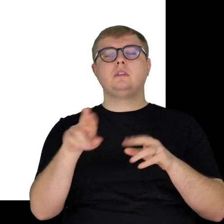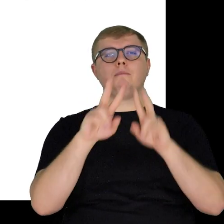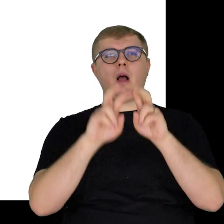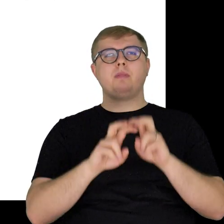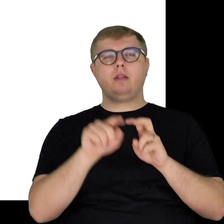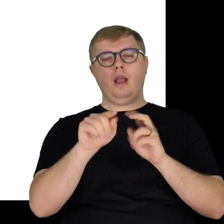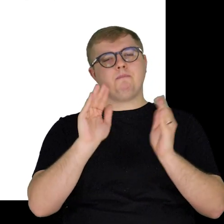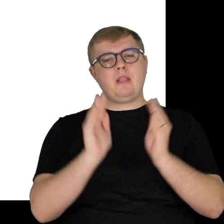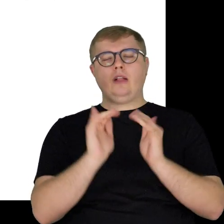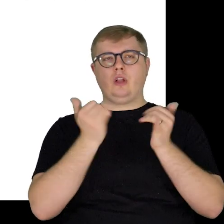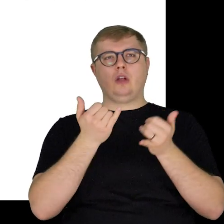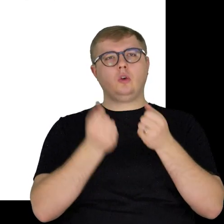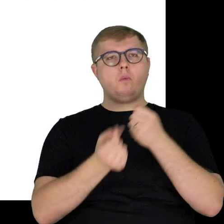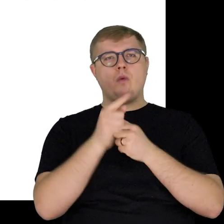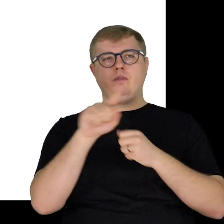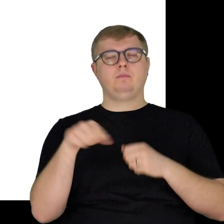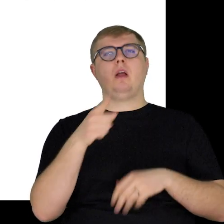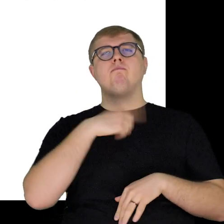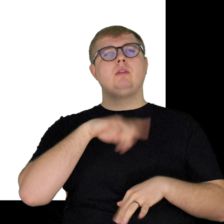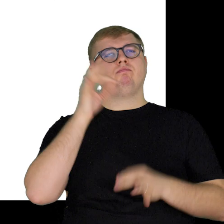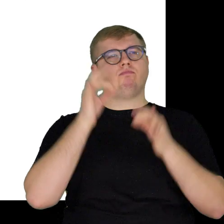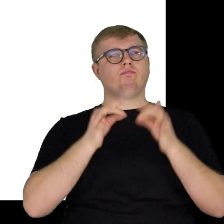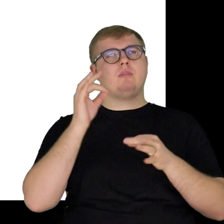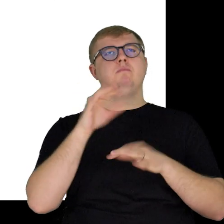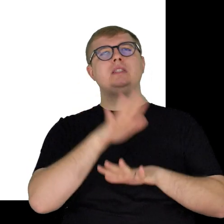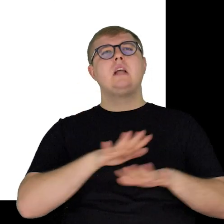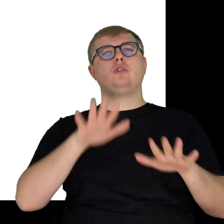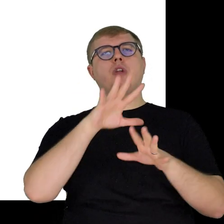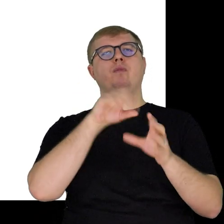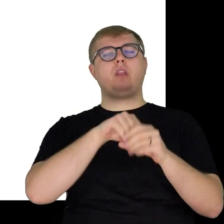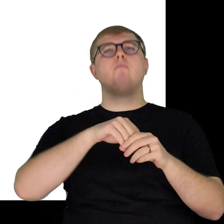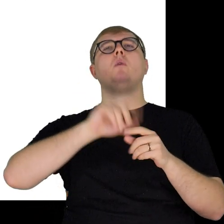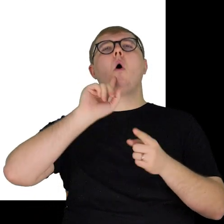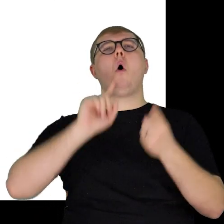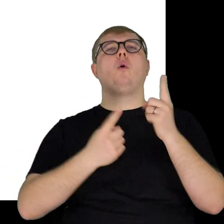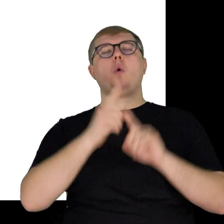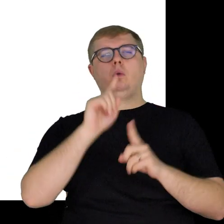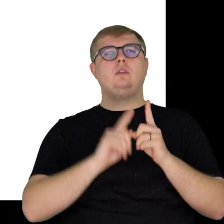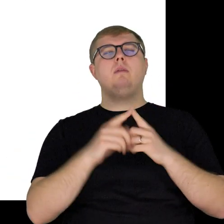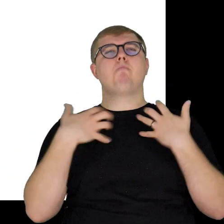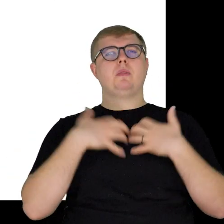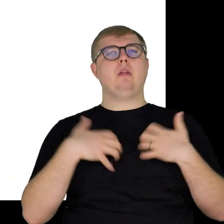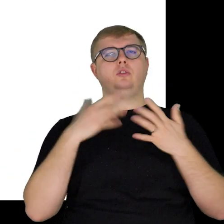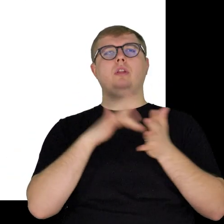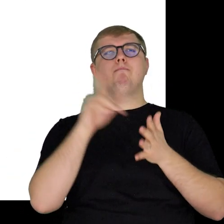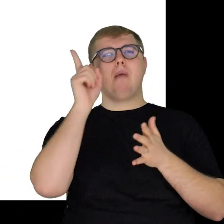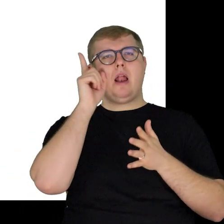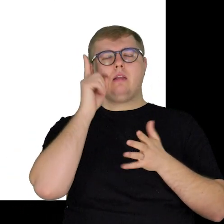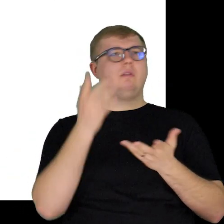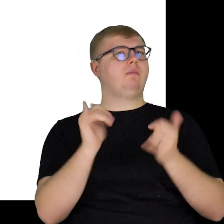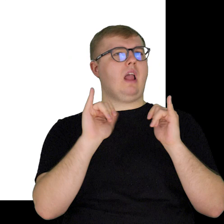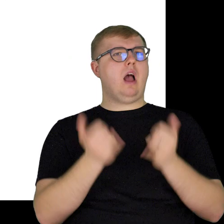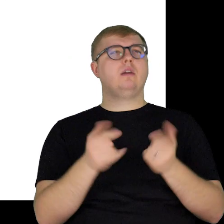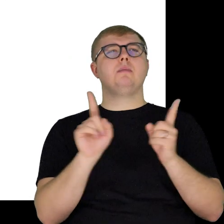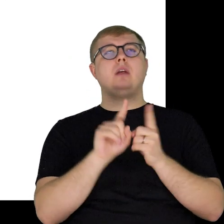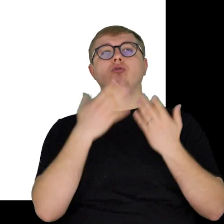space constituted in the botanic gardens in Berlin, and this is so through the hybrid mapping examples that I'm going to show in a minute, we can